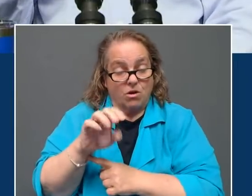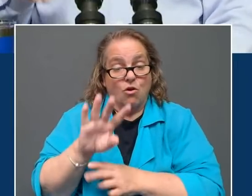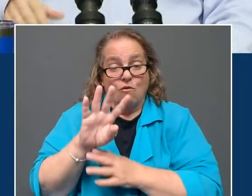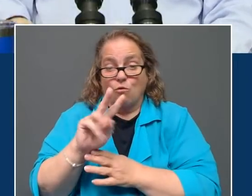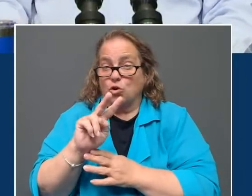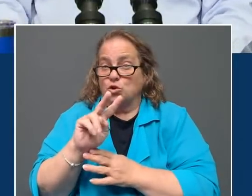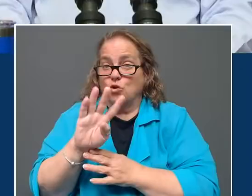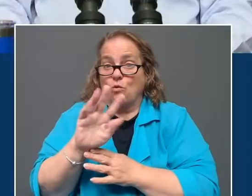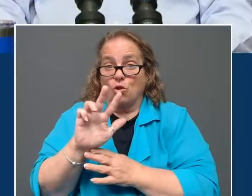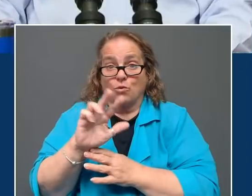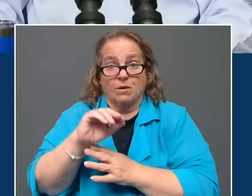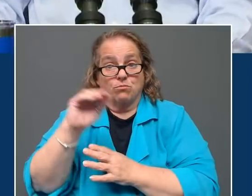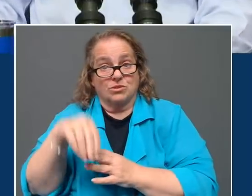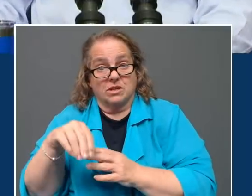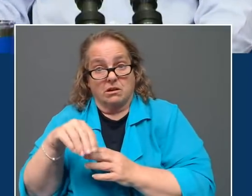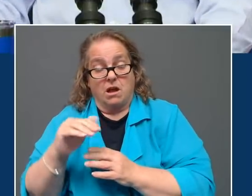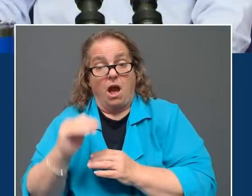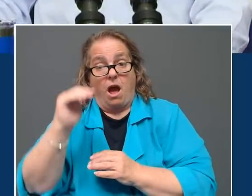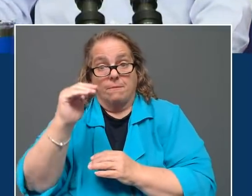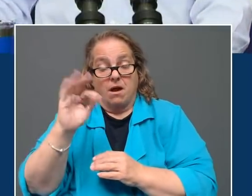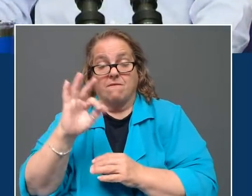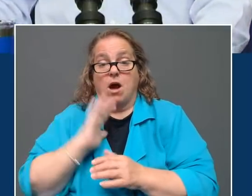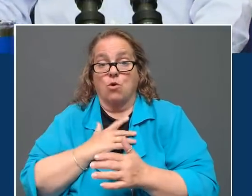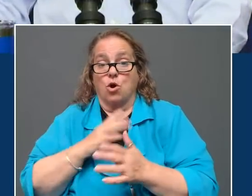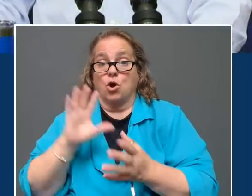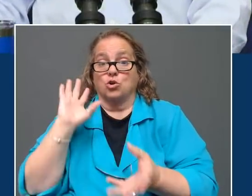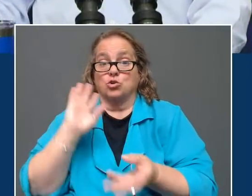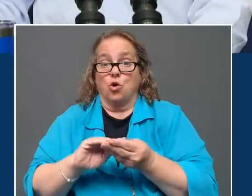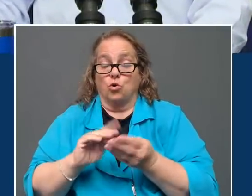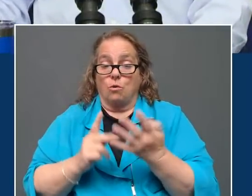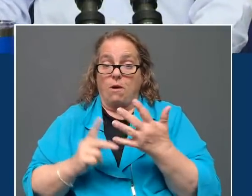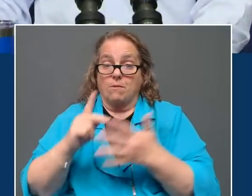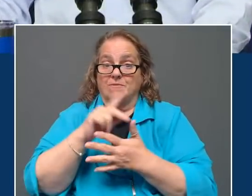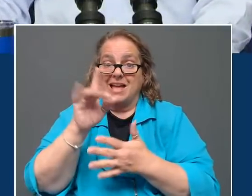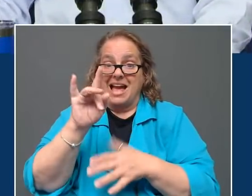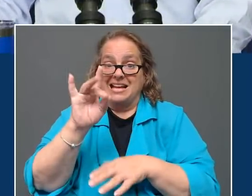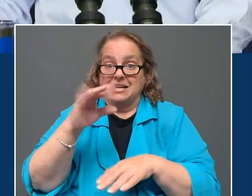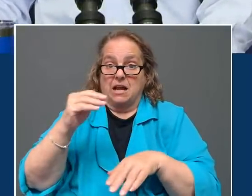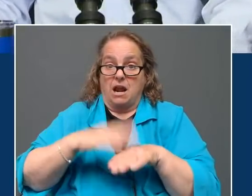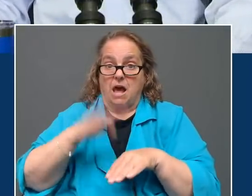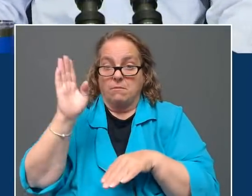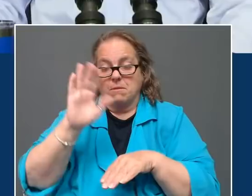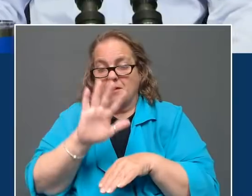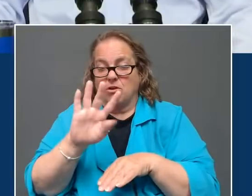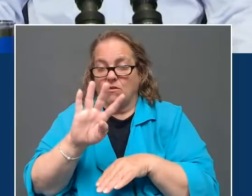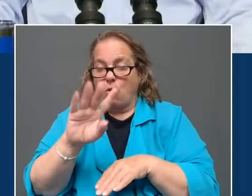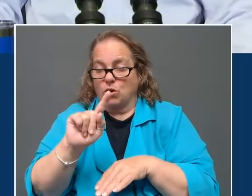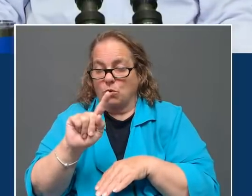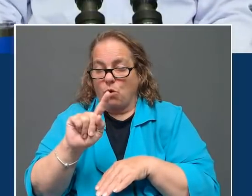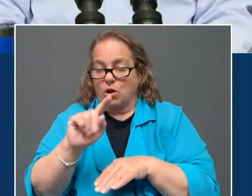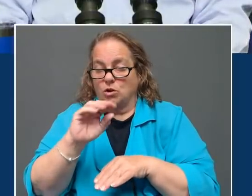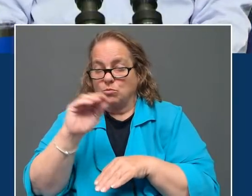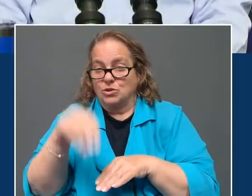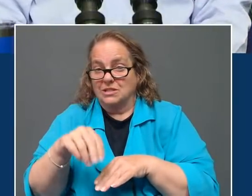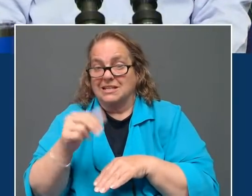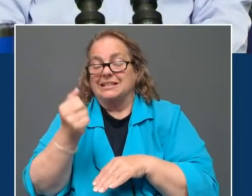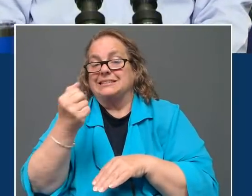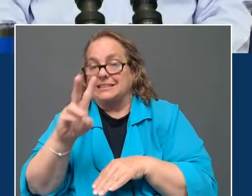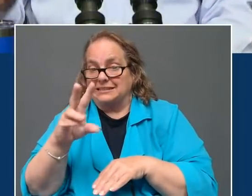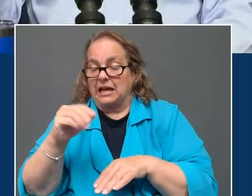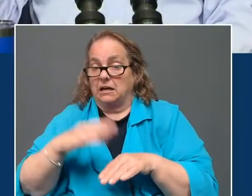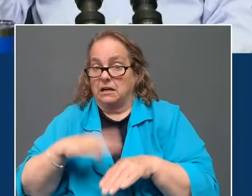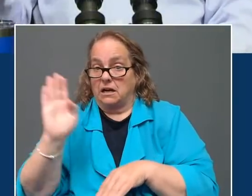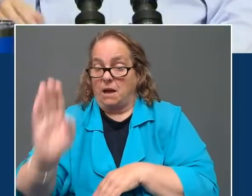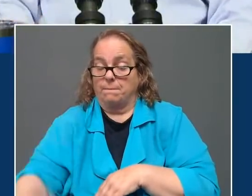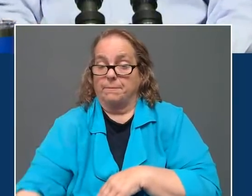43% of our total population 18 and up. I think it's about 41% 16 and up. But